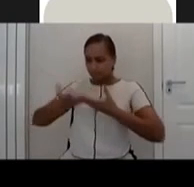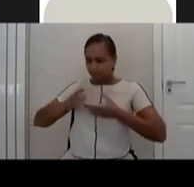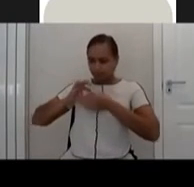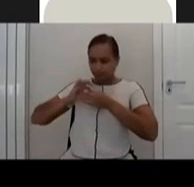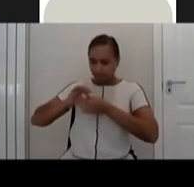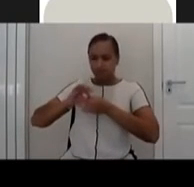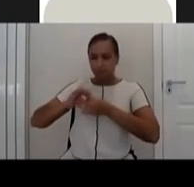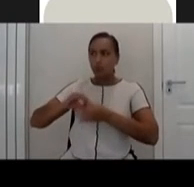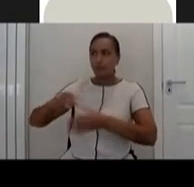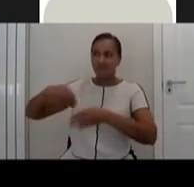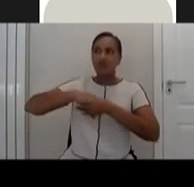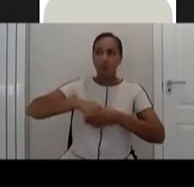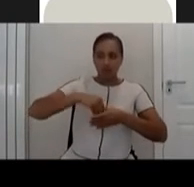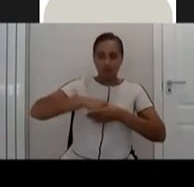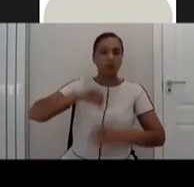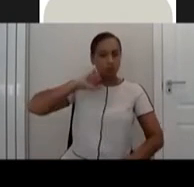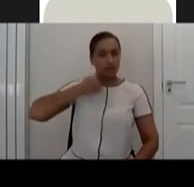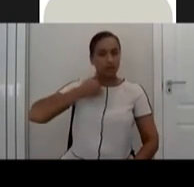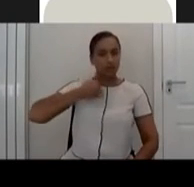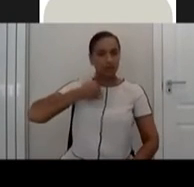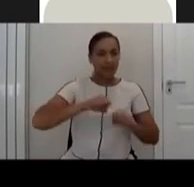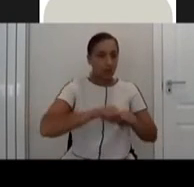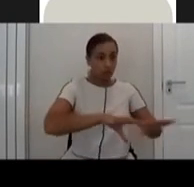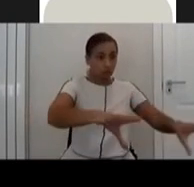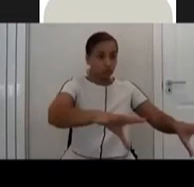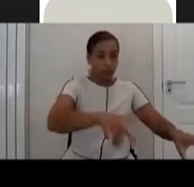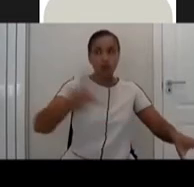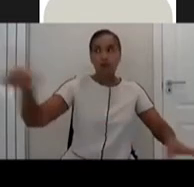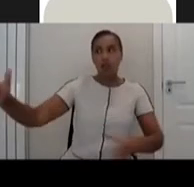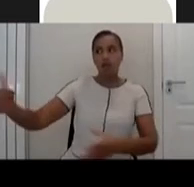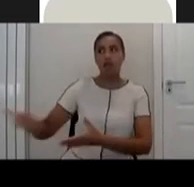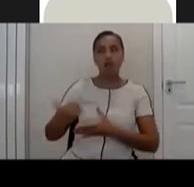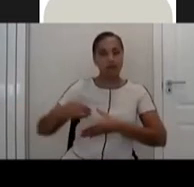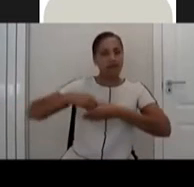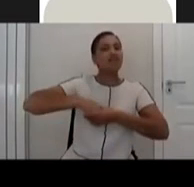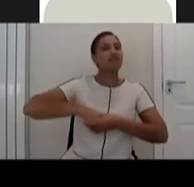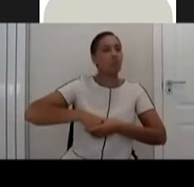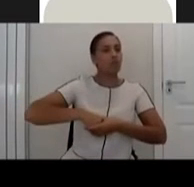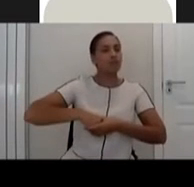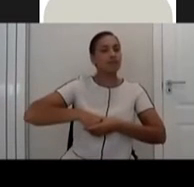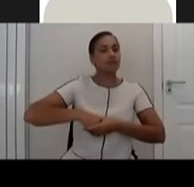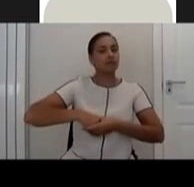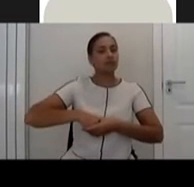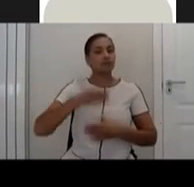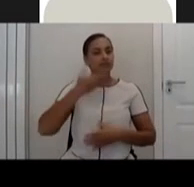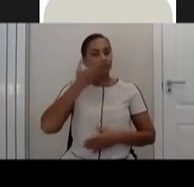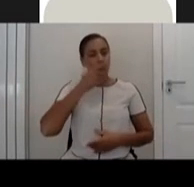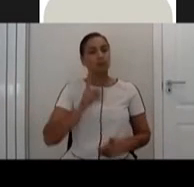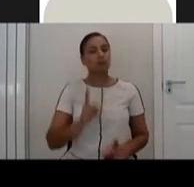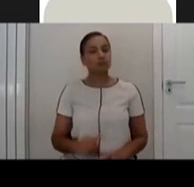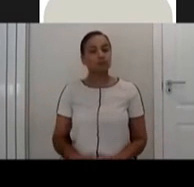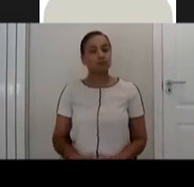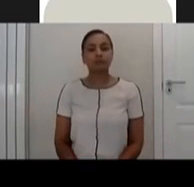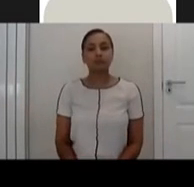well, and would be involved in any outbreak control work that we do with schools.